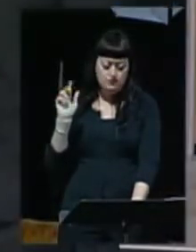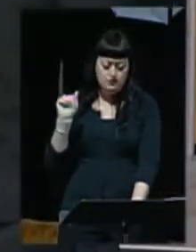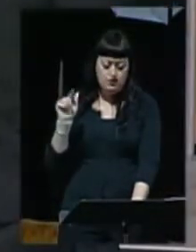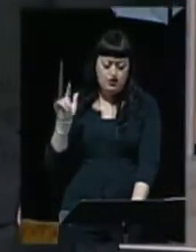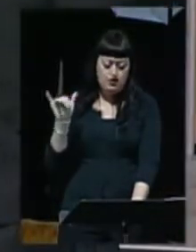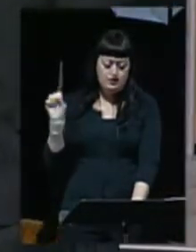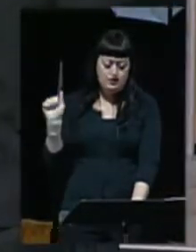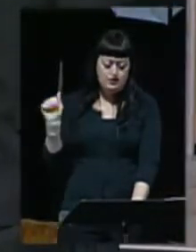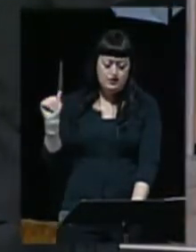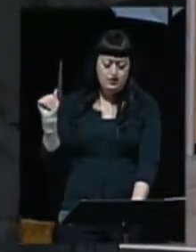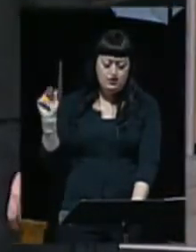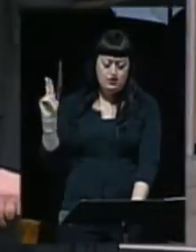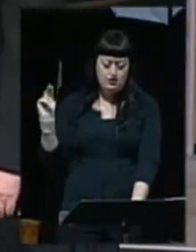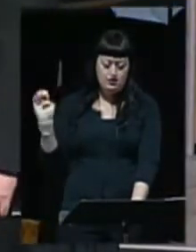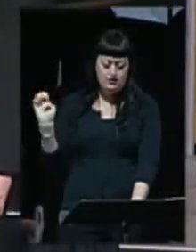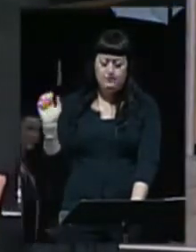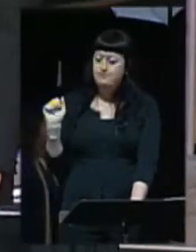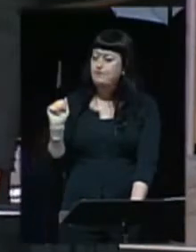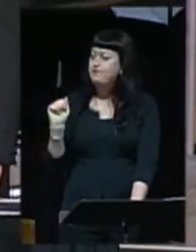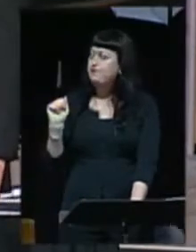Alyssa Ani.